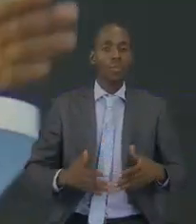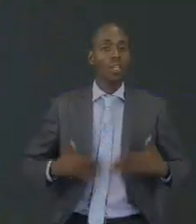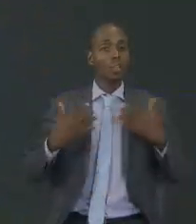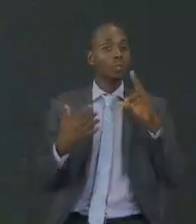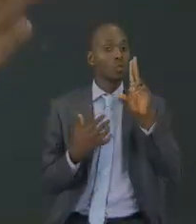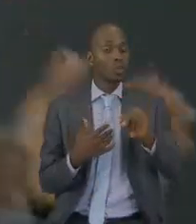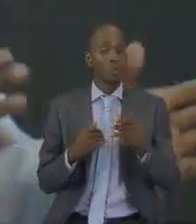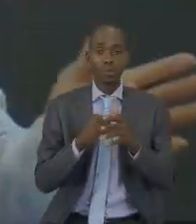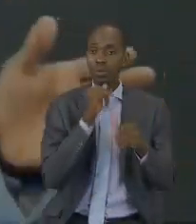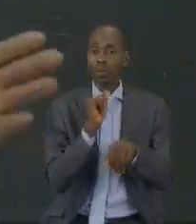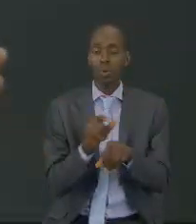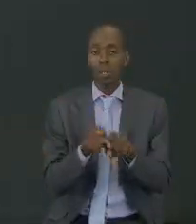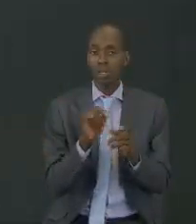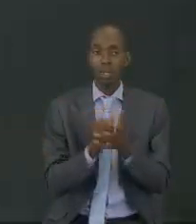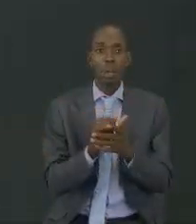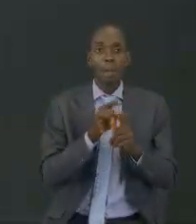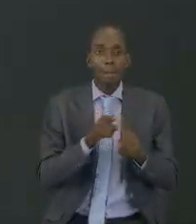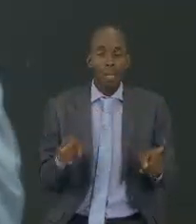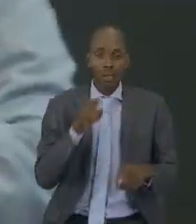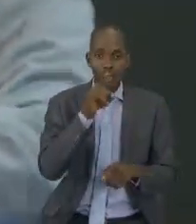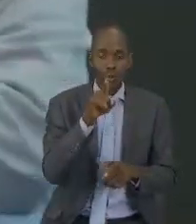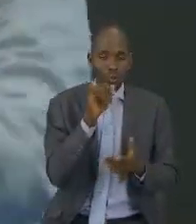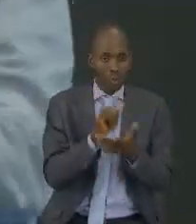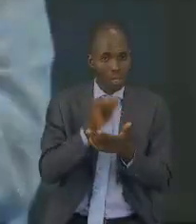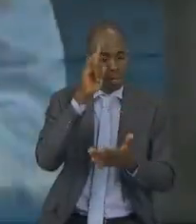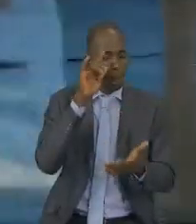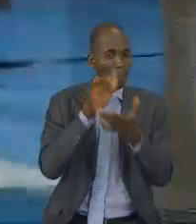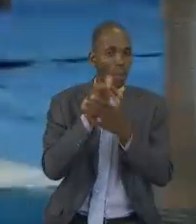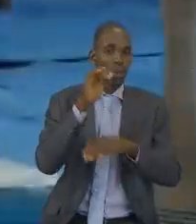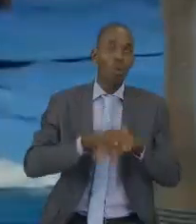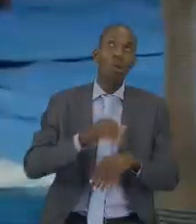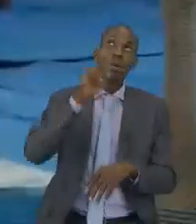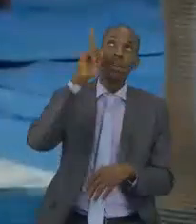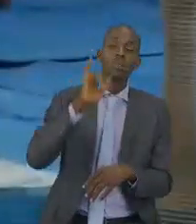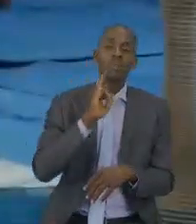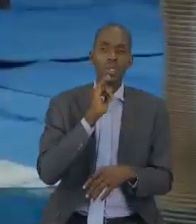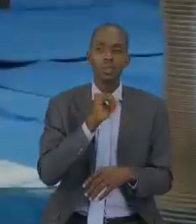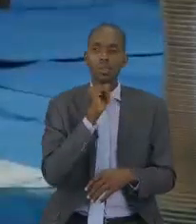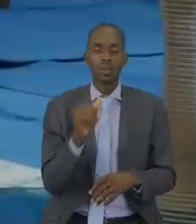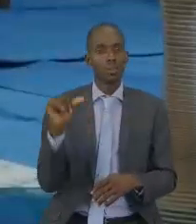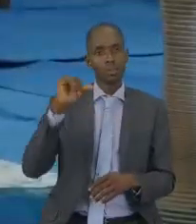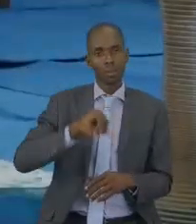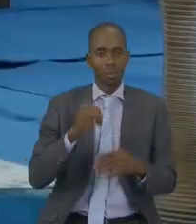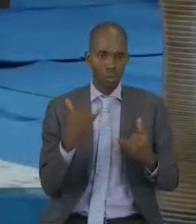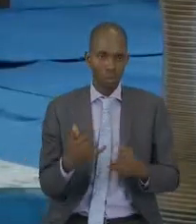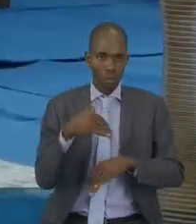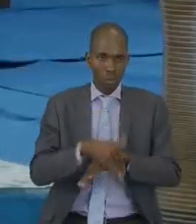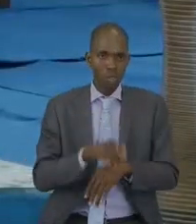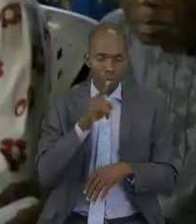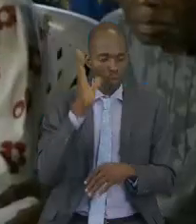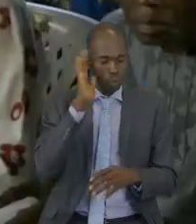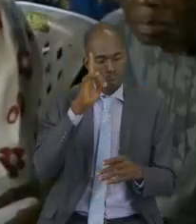that believeth on him is not condemned. Tonight, you are going to